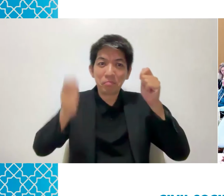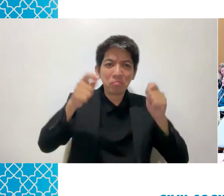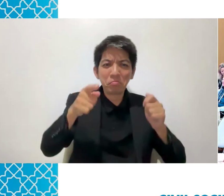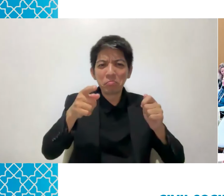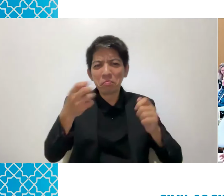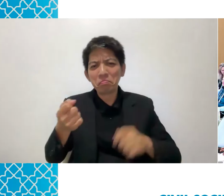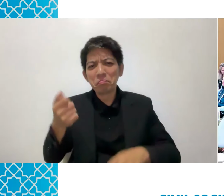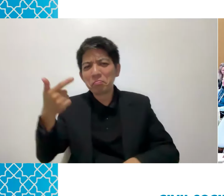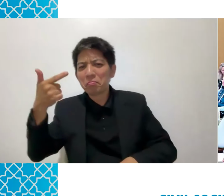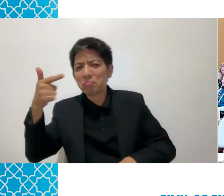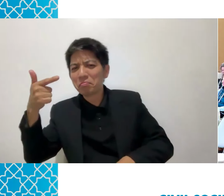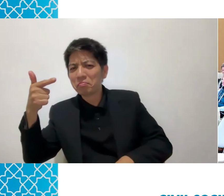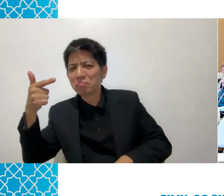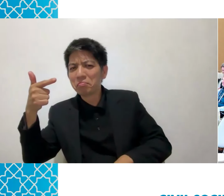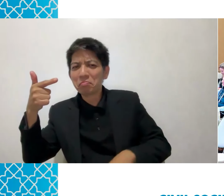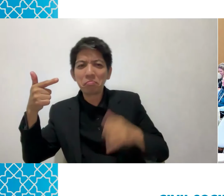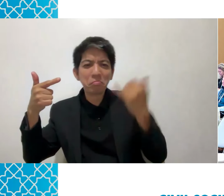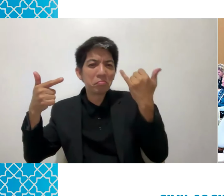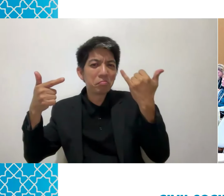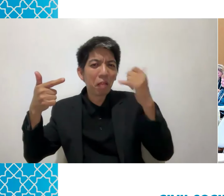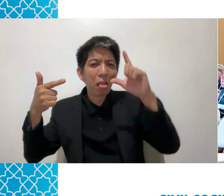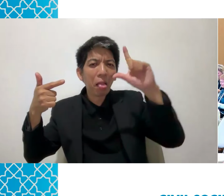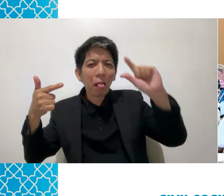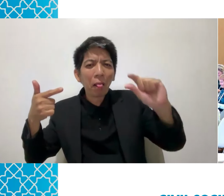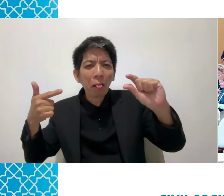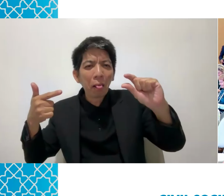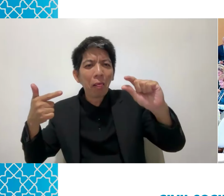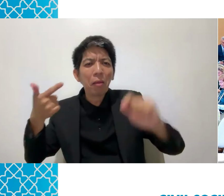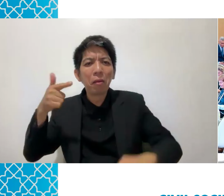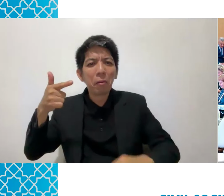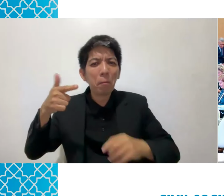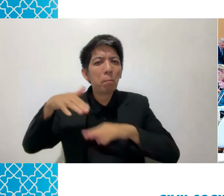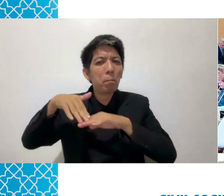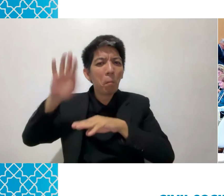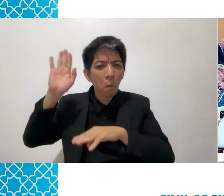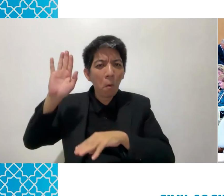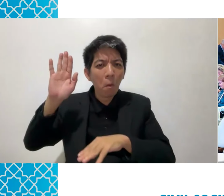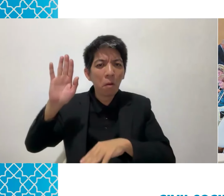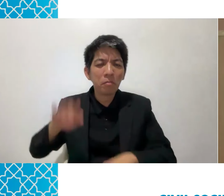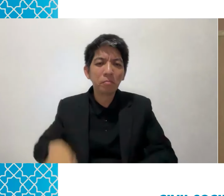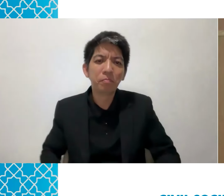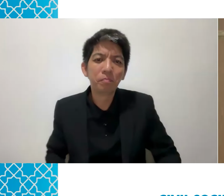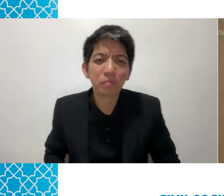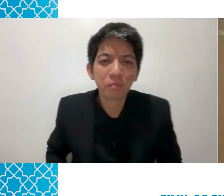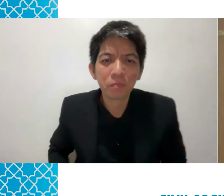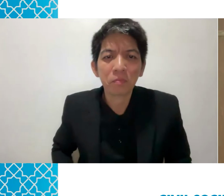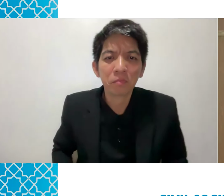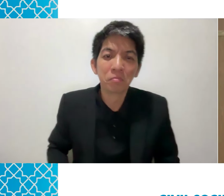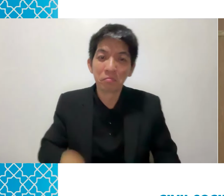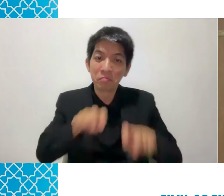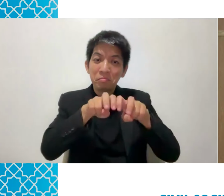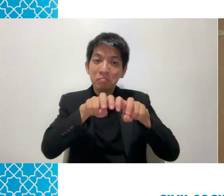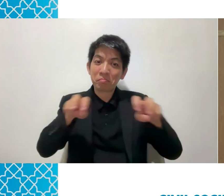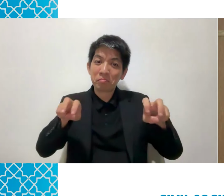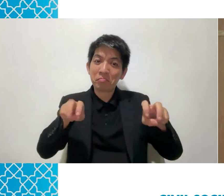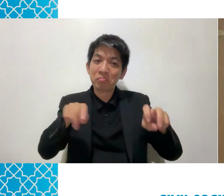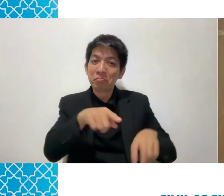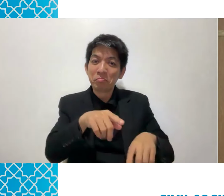yellow. Okay, so far in this panel, we have been convincing about the value of